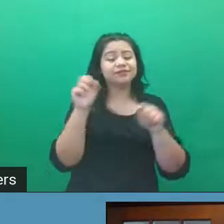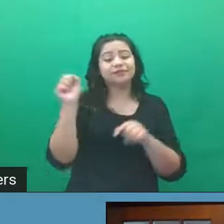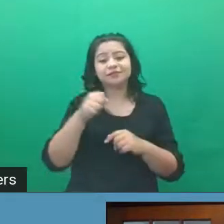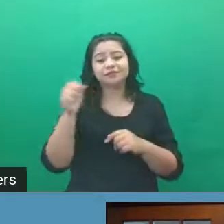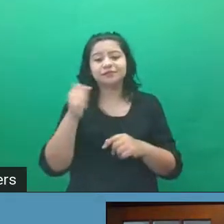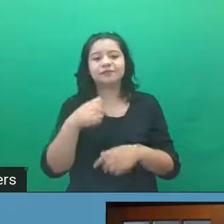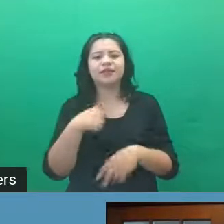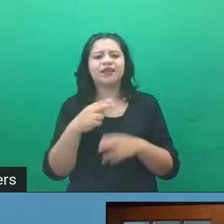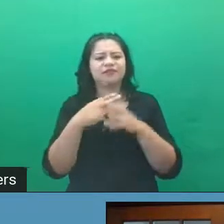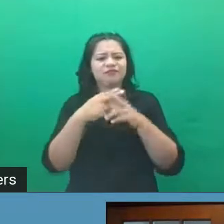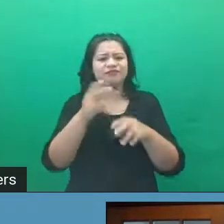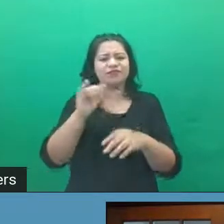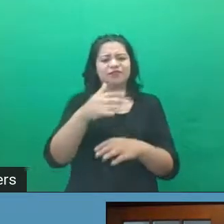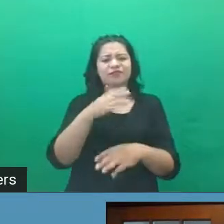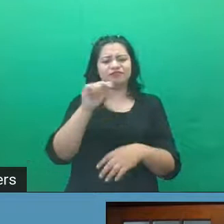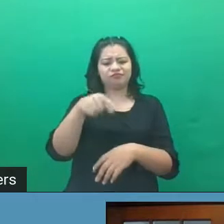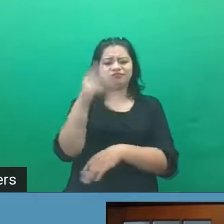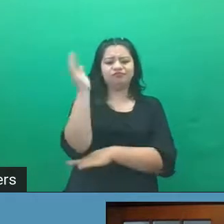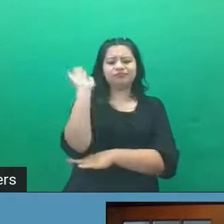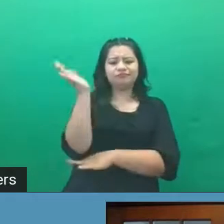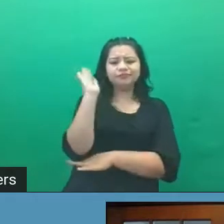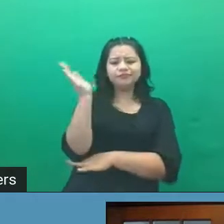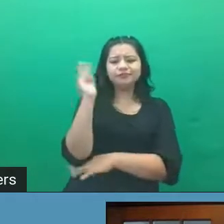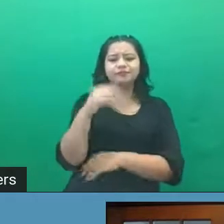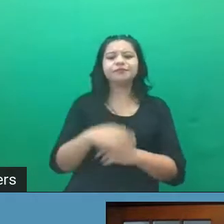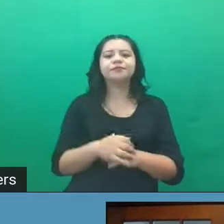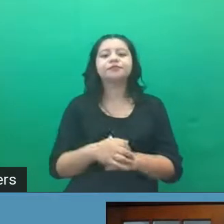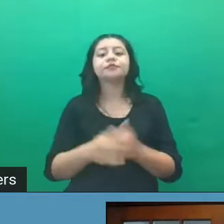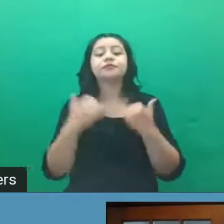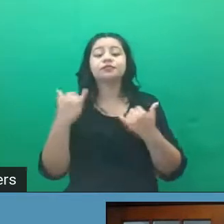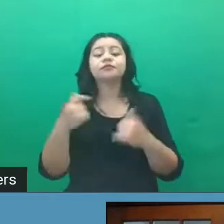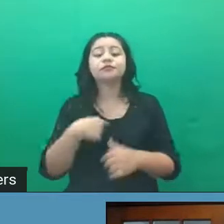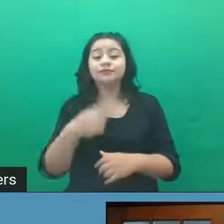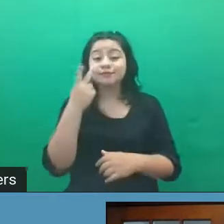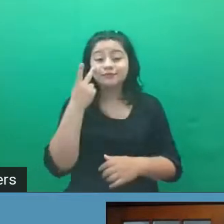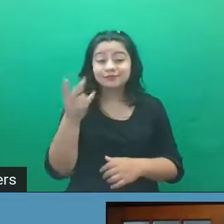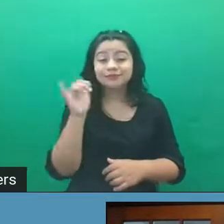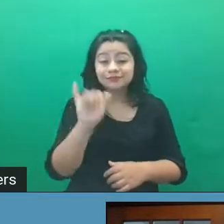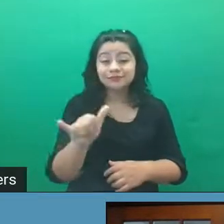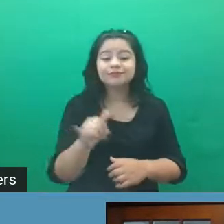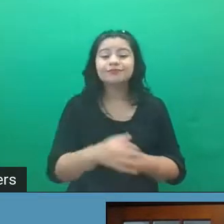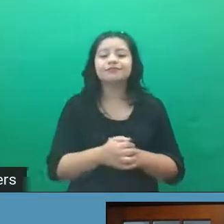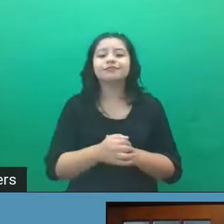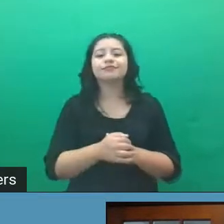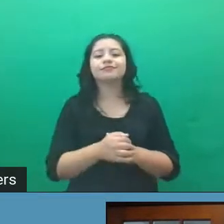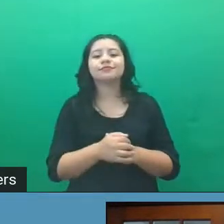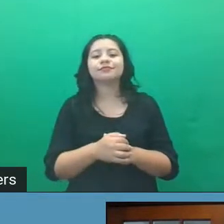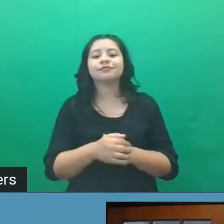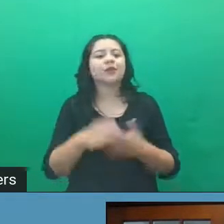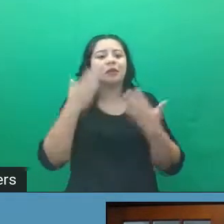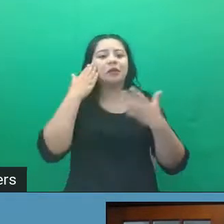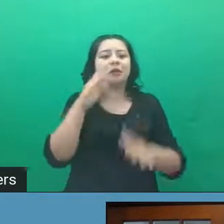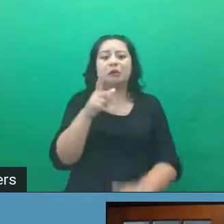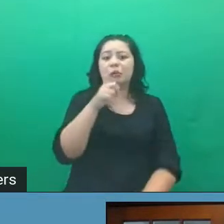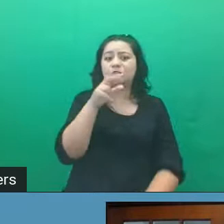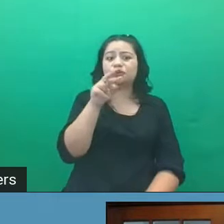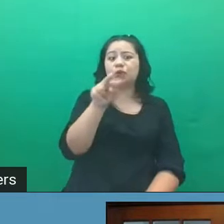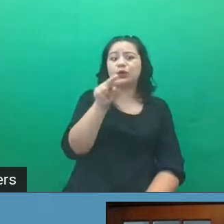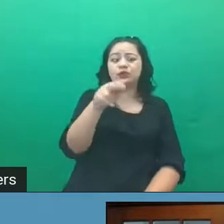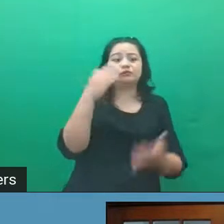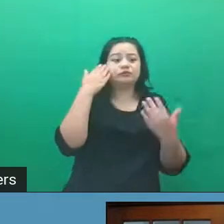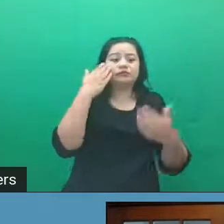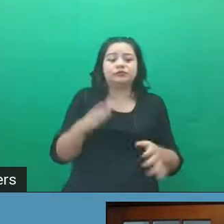this presentation, there is a wall, and right now I'm seeing that wall, which is, I don't know who is watching right